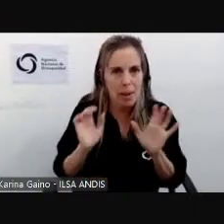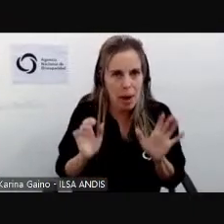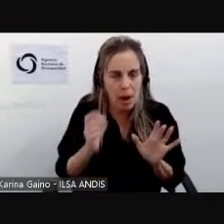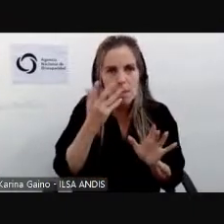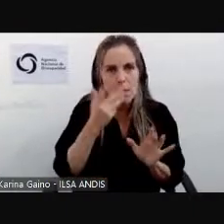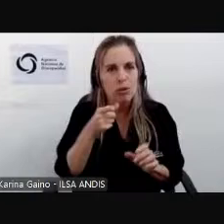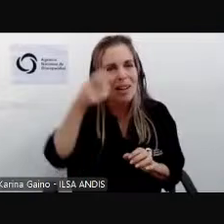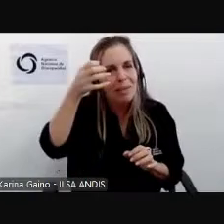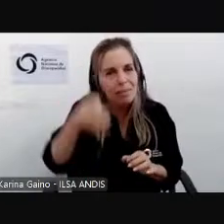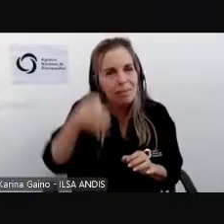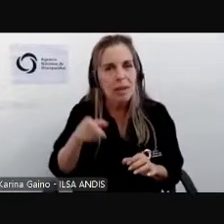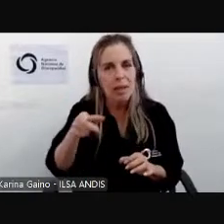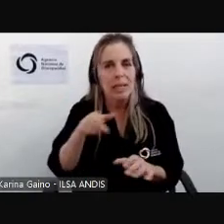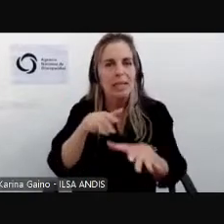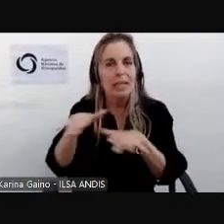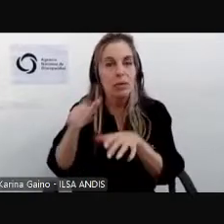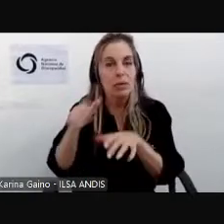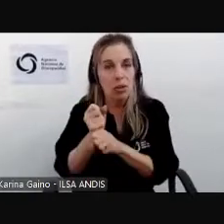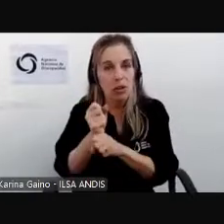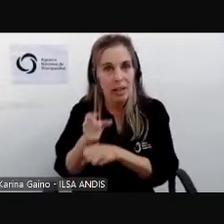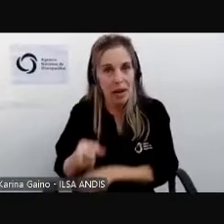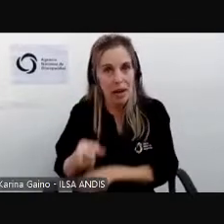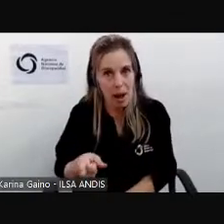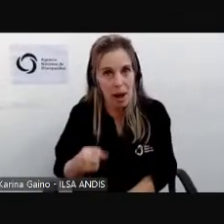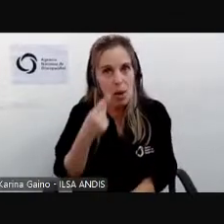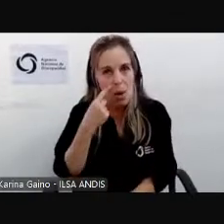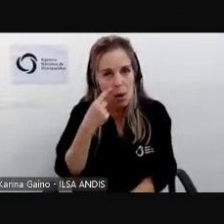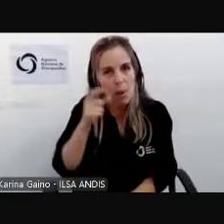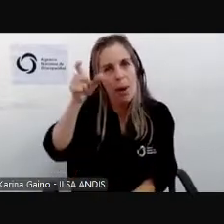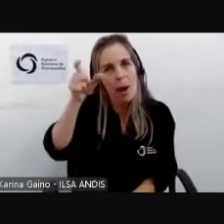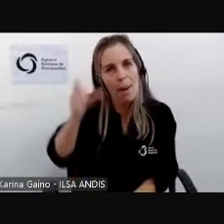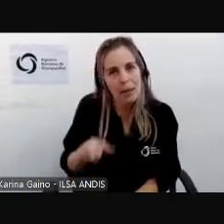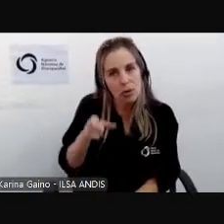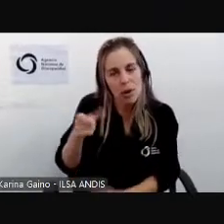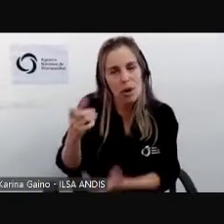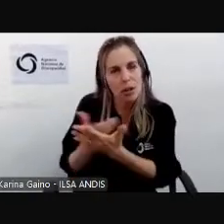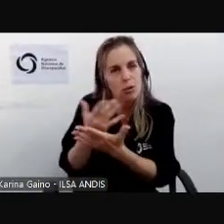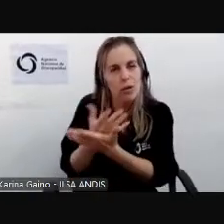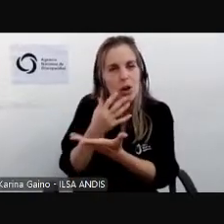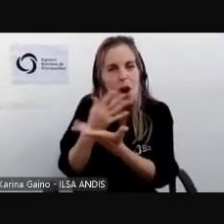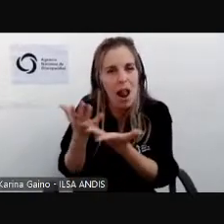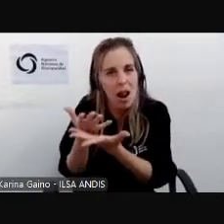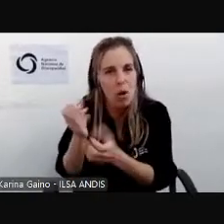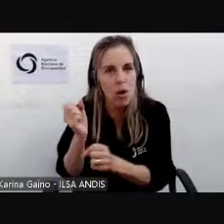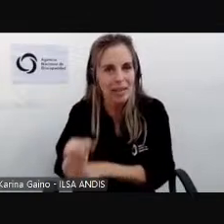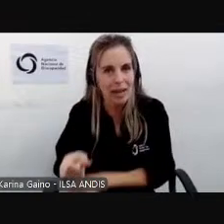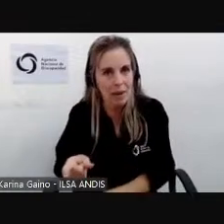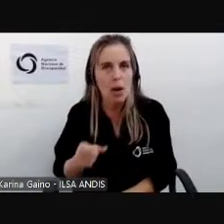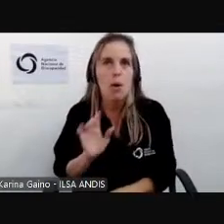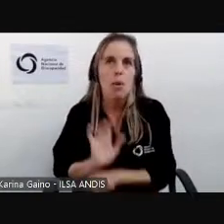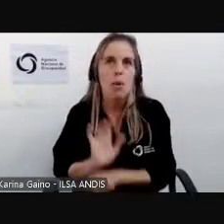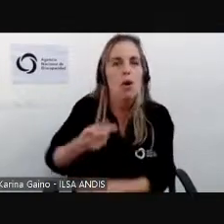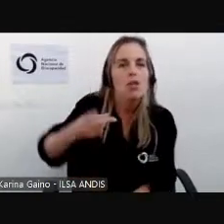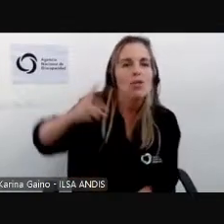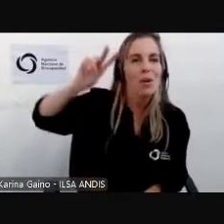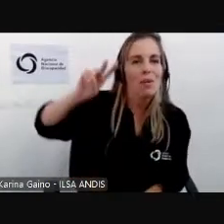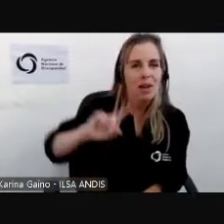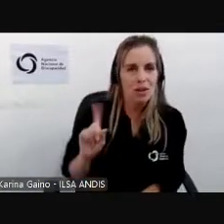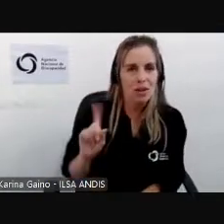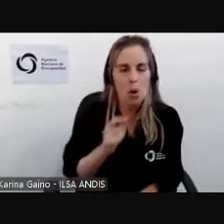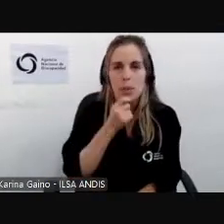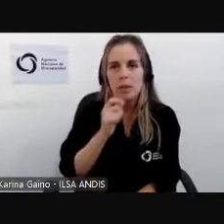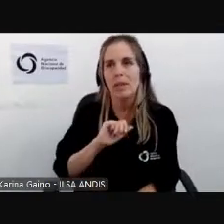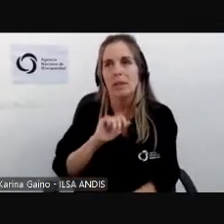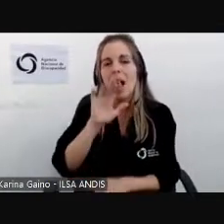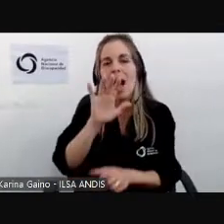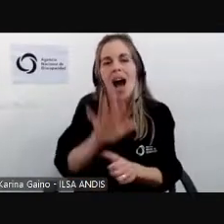a change of working conditions. I would like to highlight that it is very important not to victimize victims,